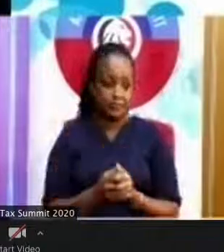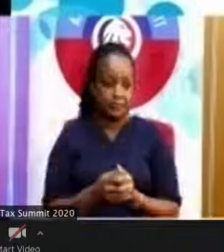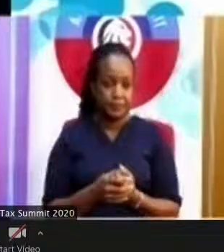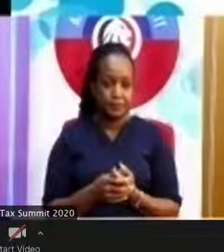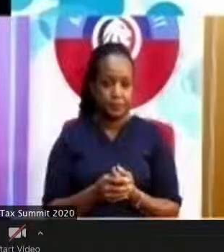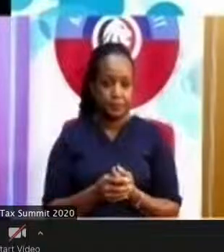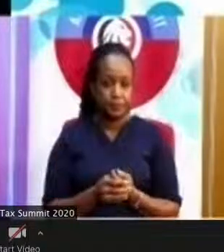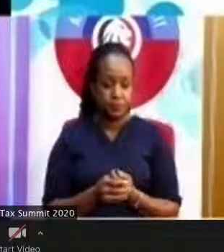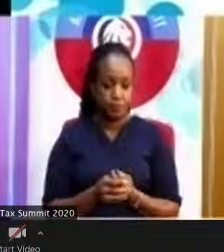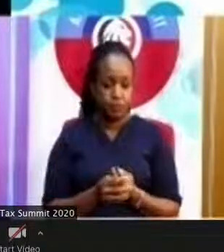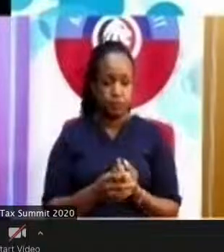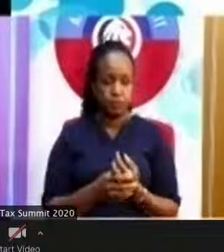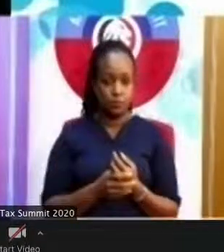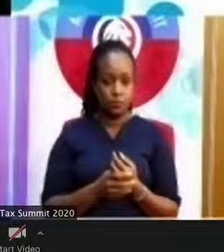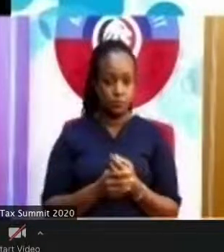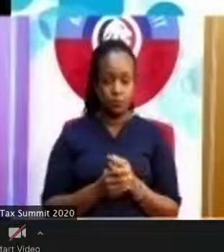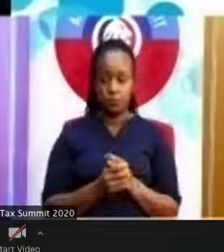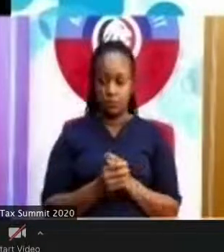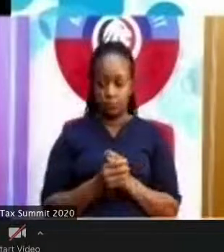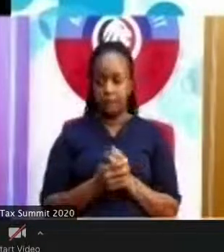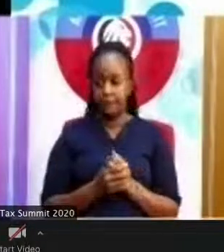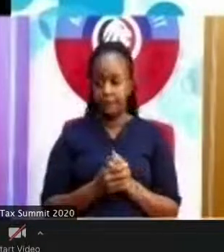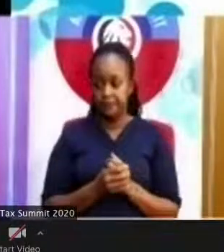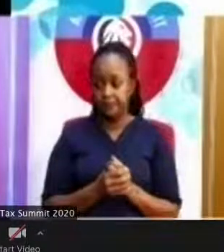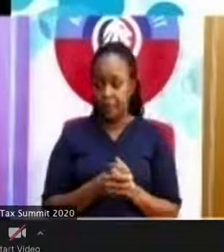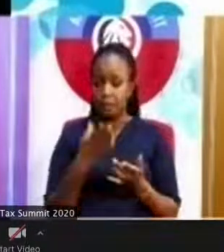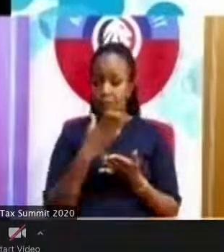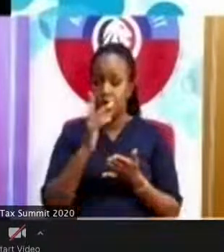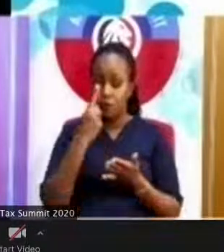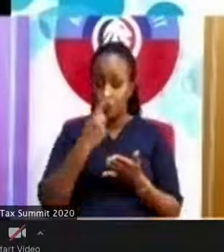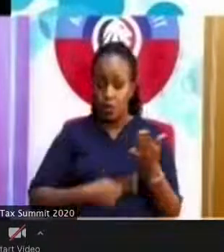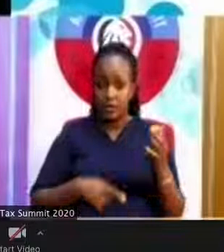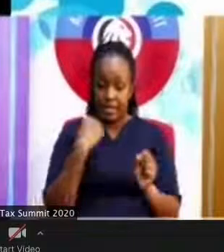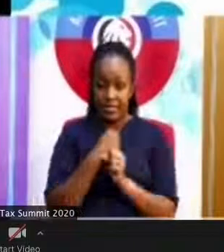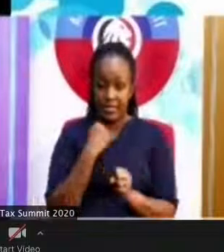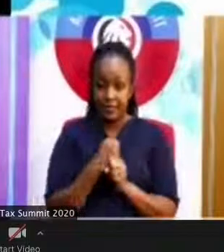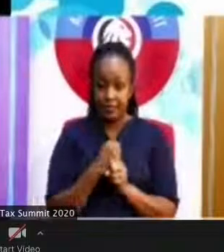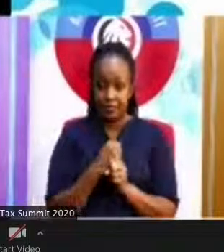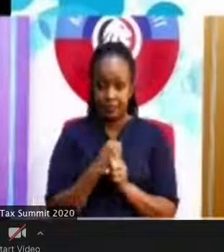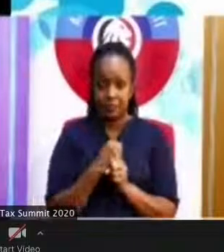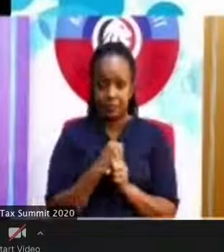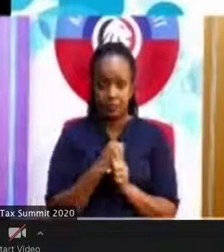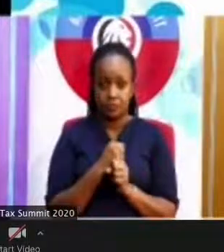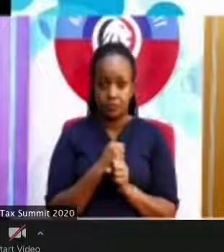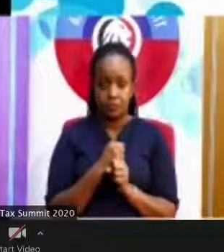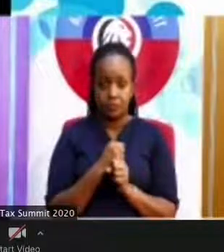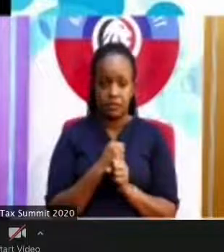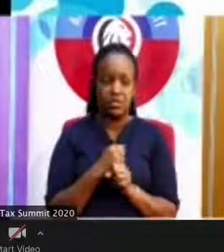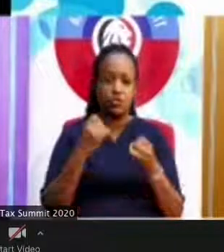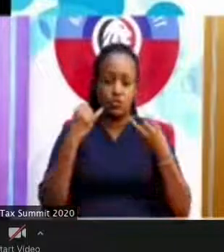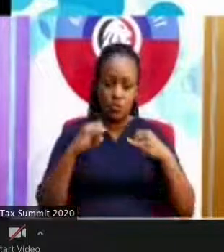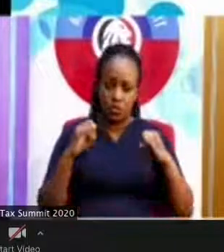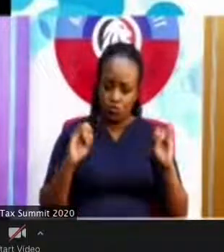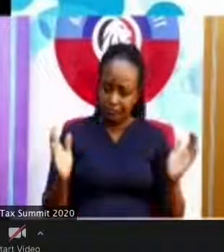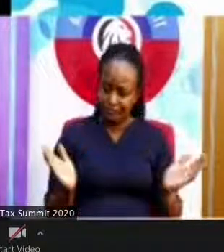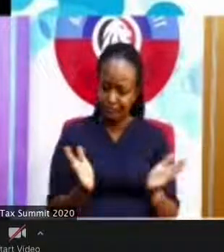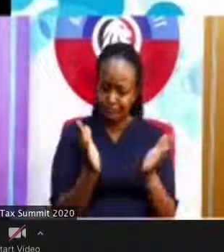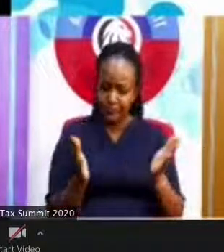of what we also did during this period was to re-engineer our business